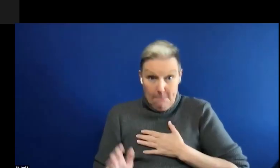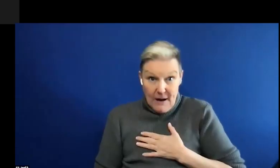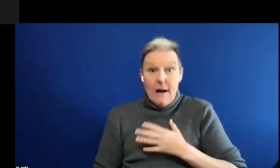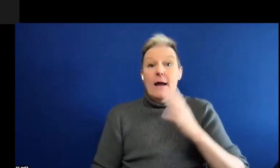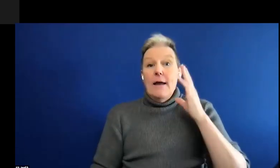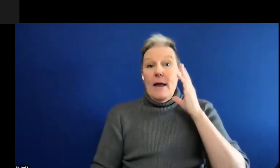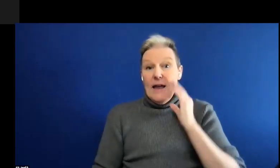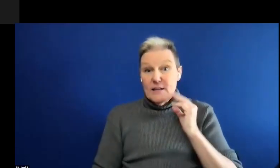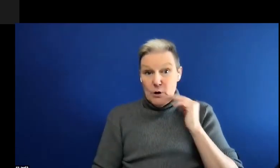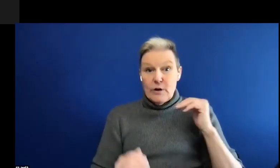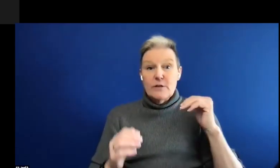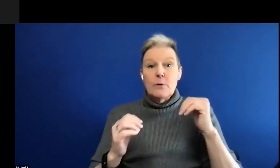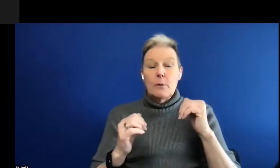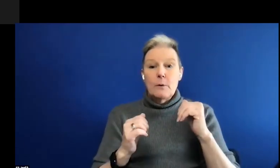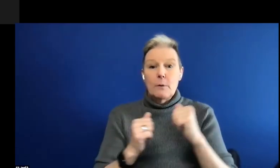experience with